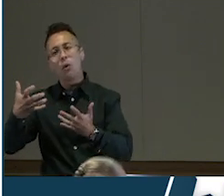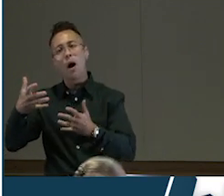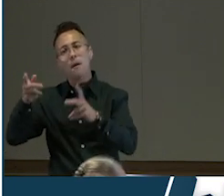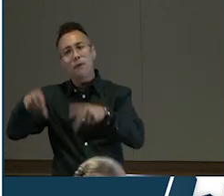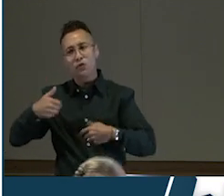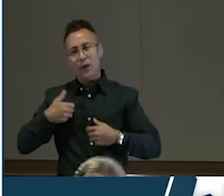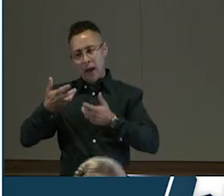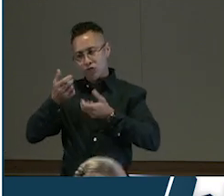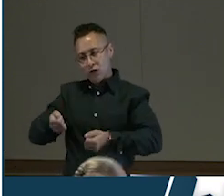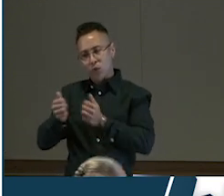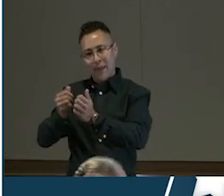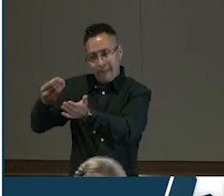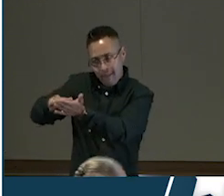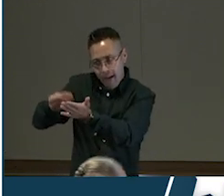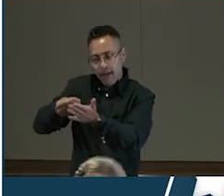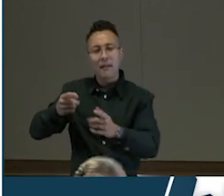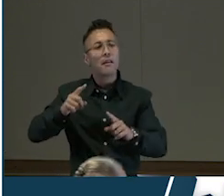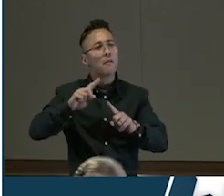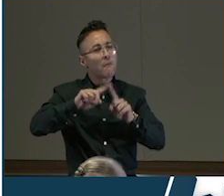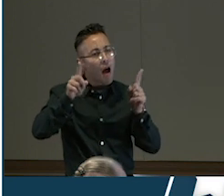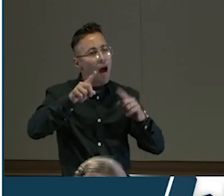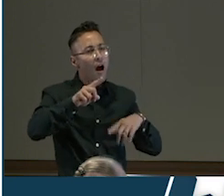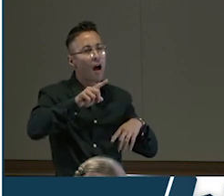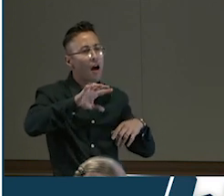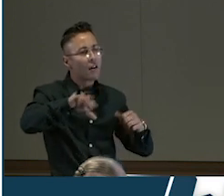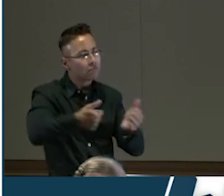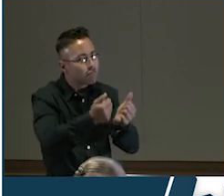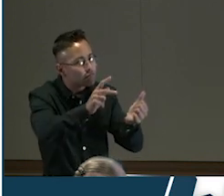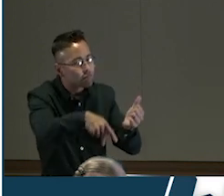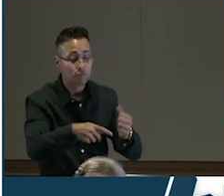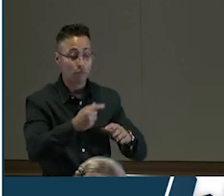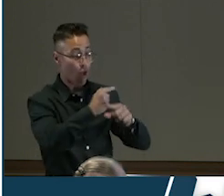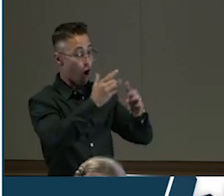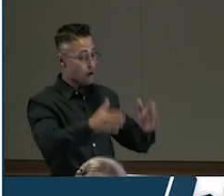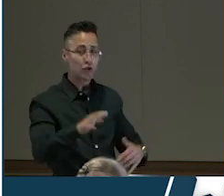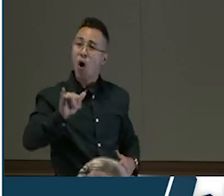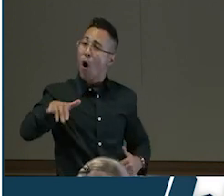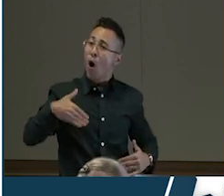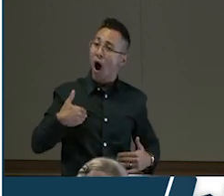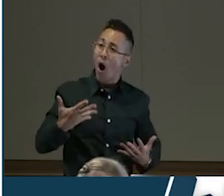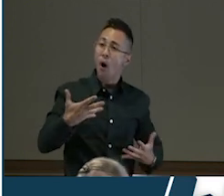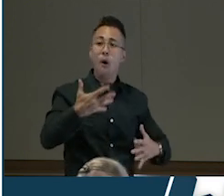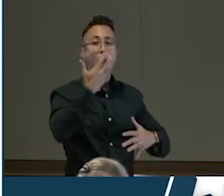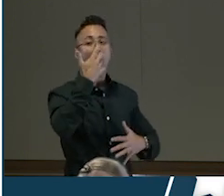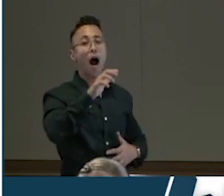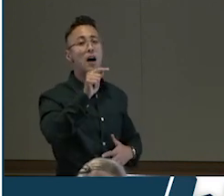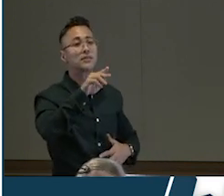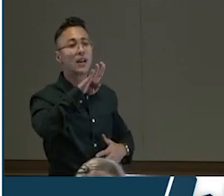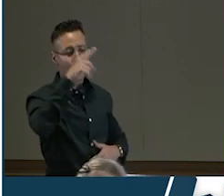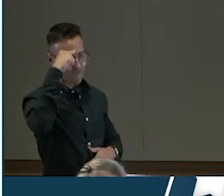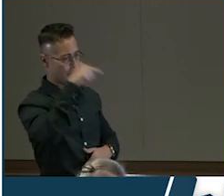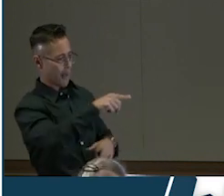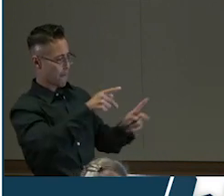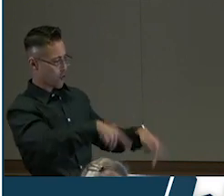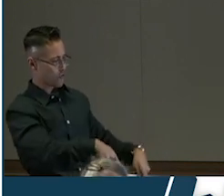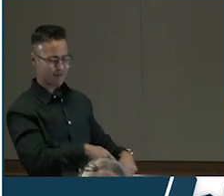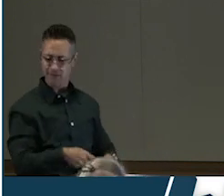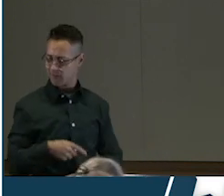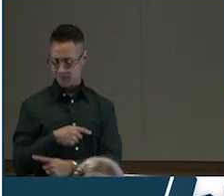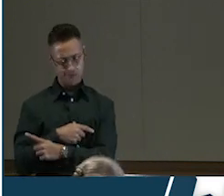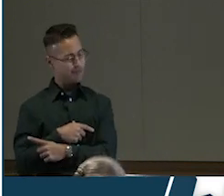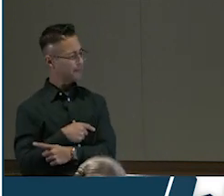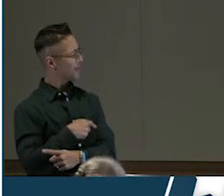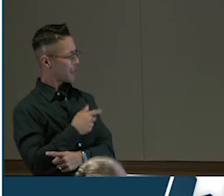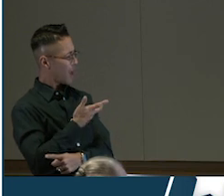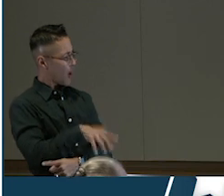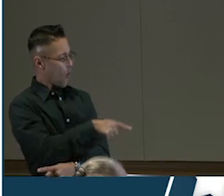and that can be a safeguard, right? Guardian says, oh, I wanted a hot tub for the individual. And they're like, they don't want a hot